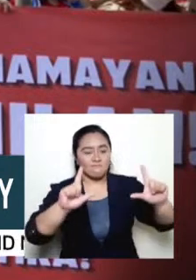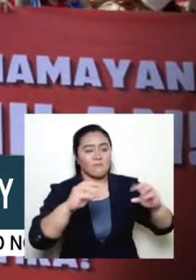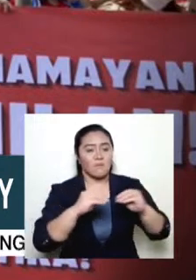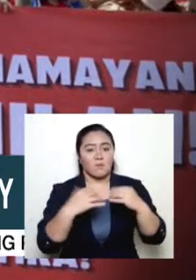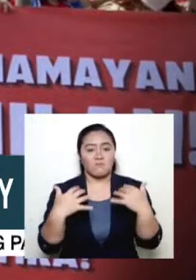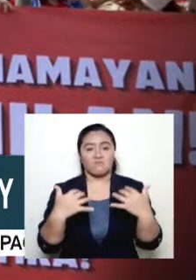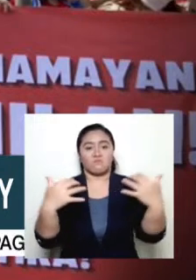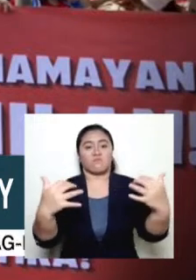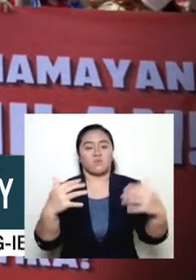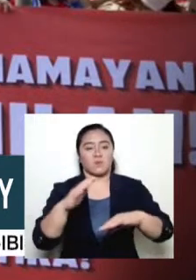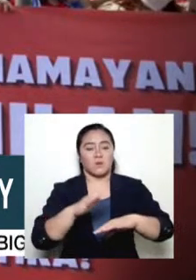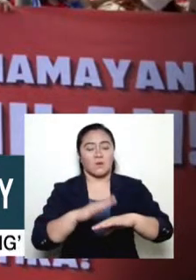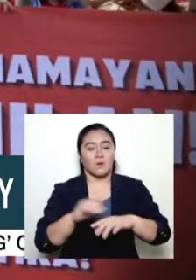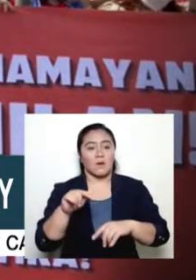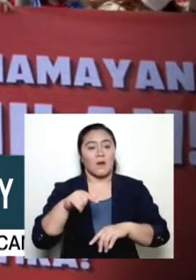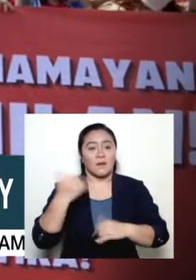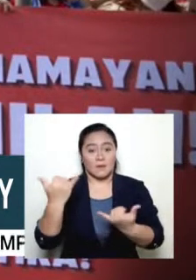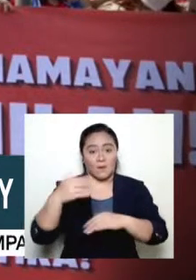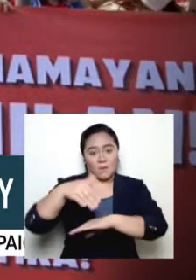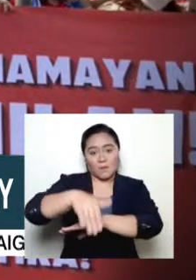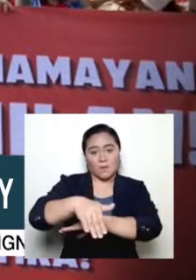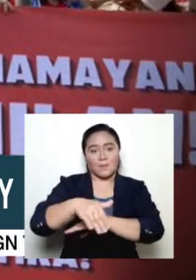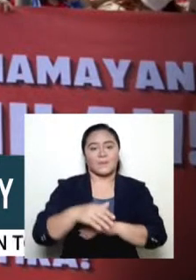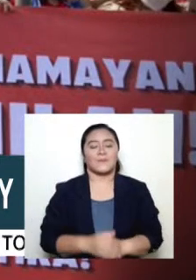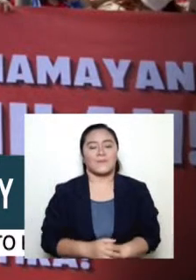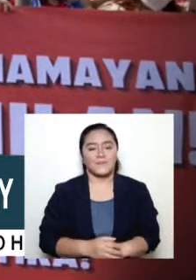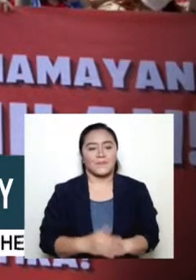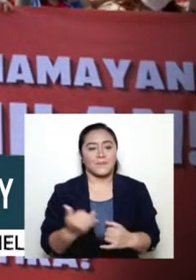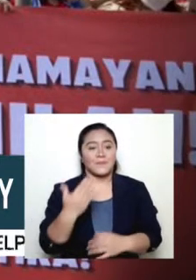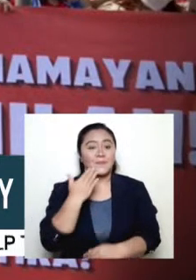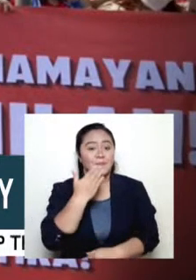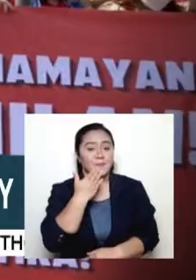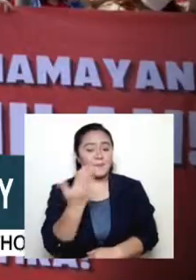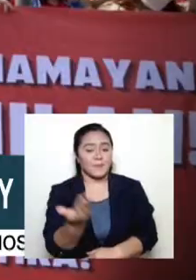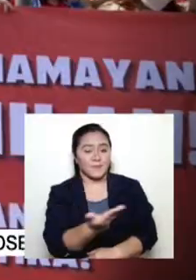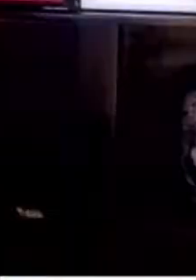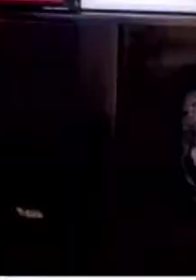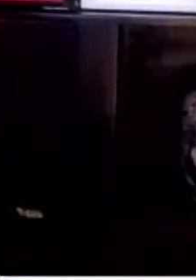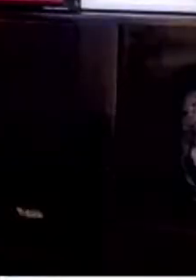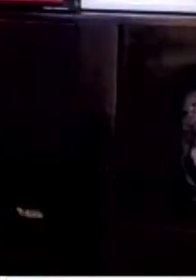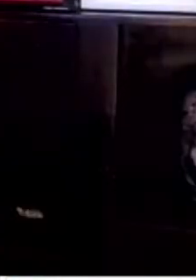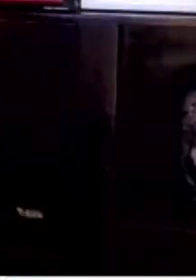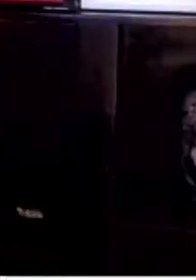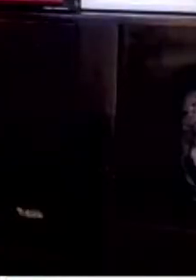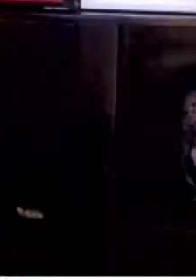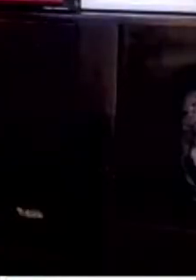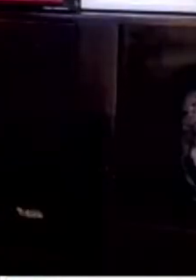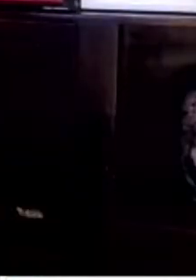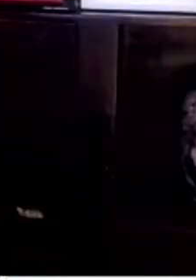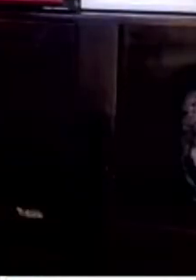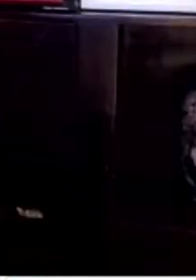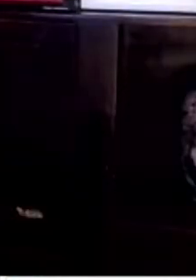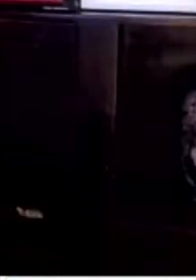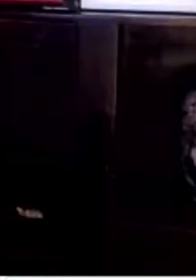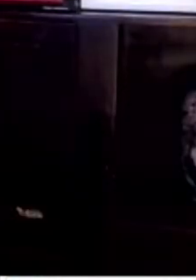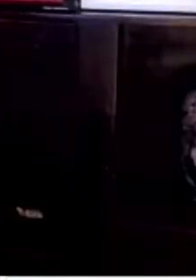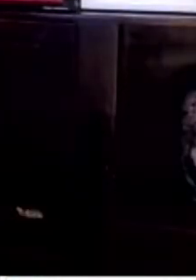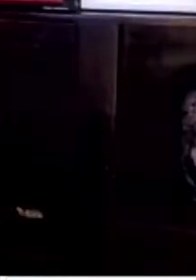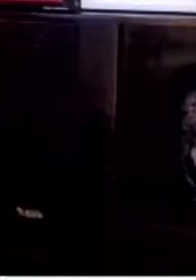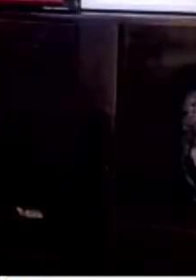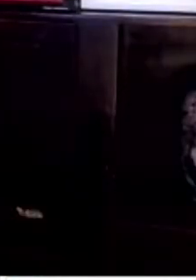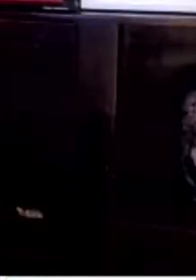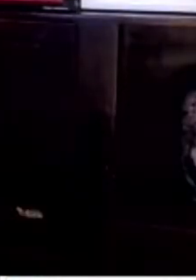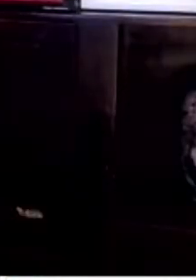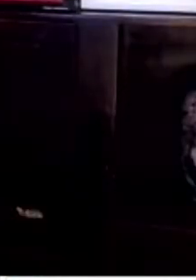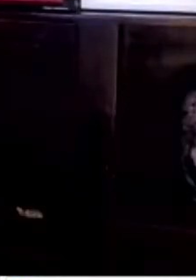afternoon. Carmina? Thanks a lot. Mike Navarro there joining us on the line. Moving on, the Commission on Elections is set to launch